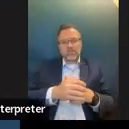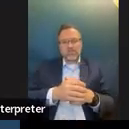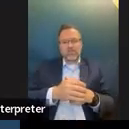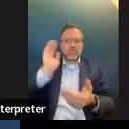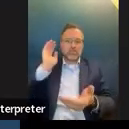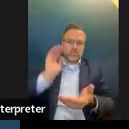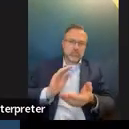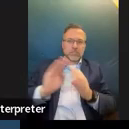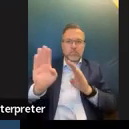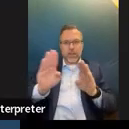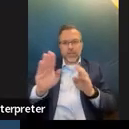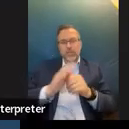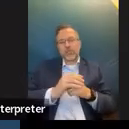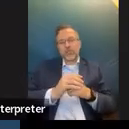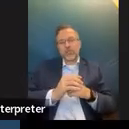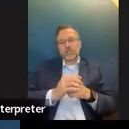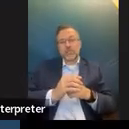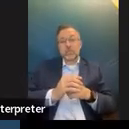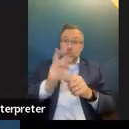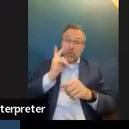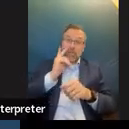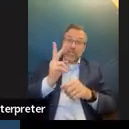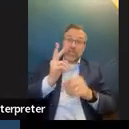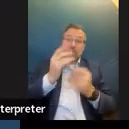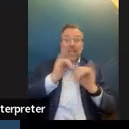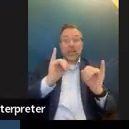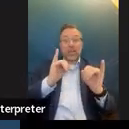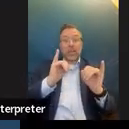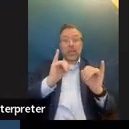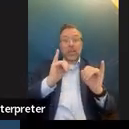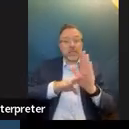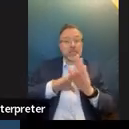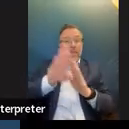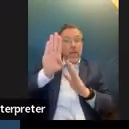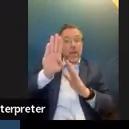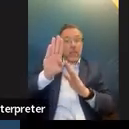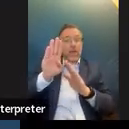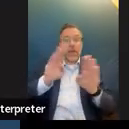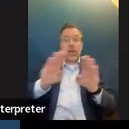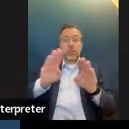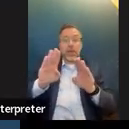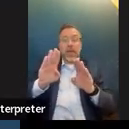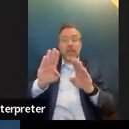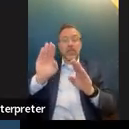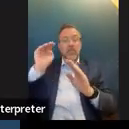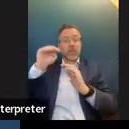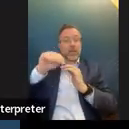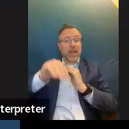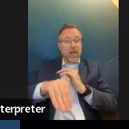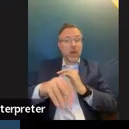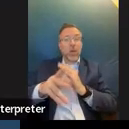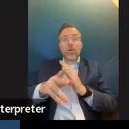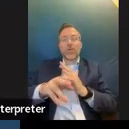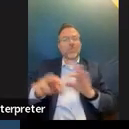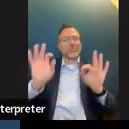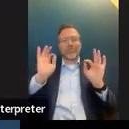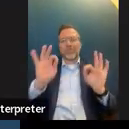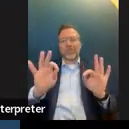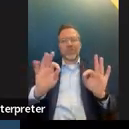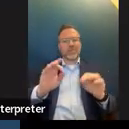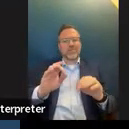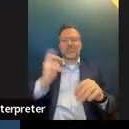So you could see, right? The independence is going up, the behaviors are going down, all is well. Life is perfect. It always works that way.